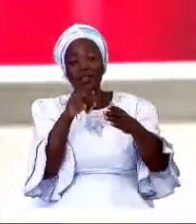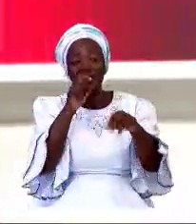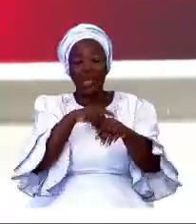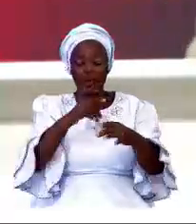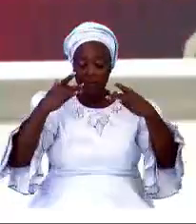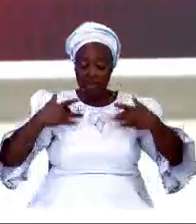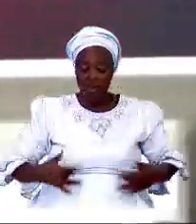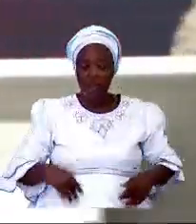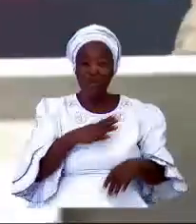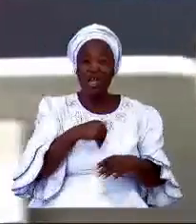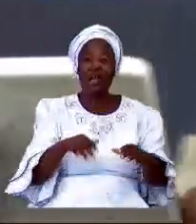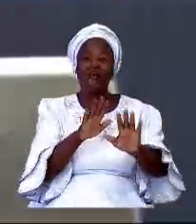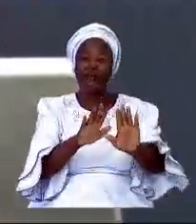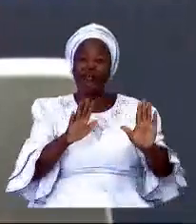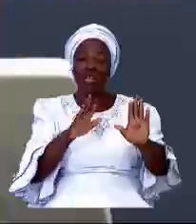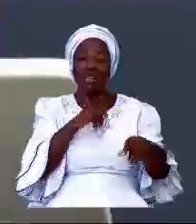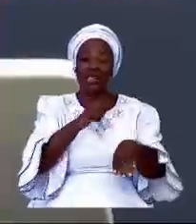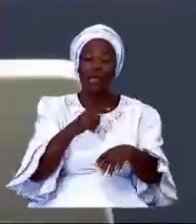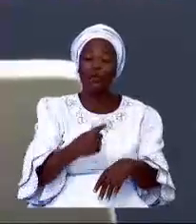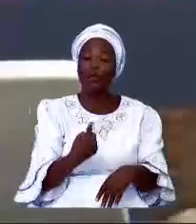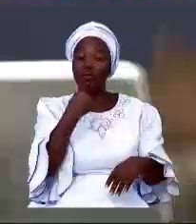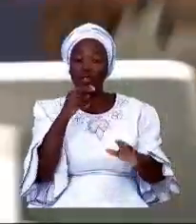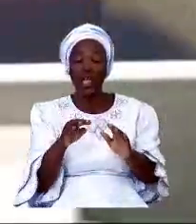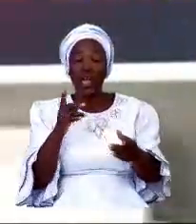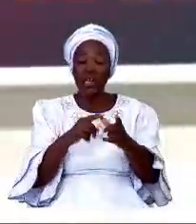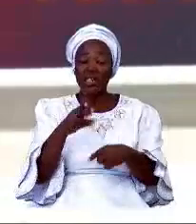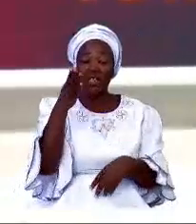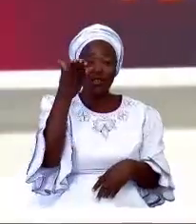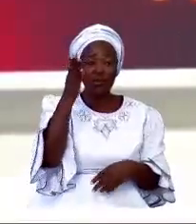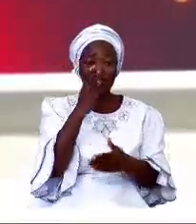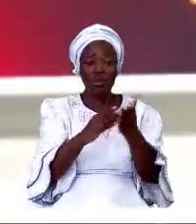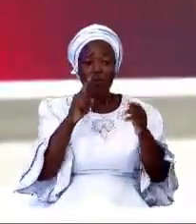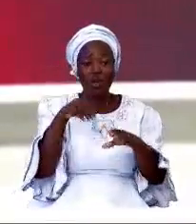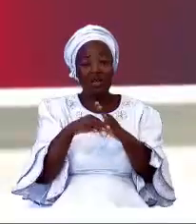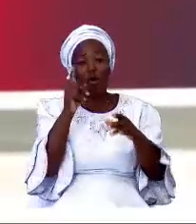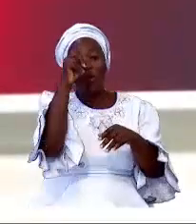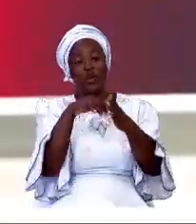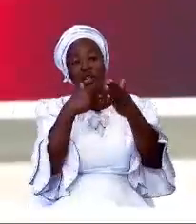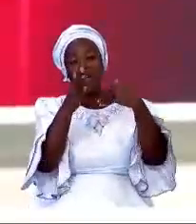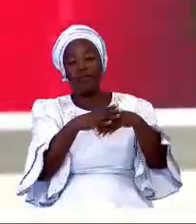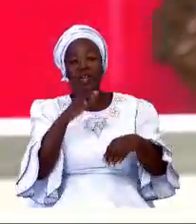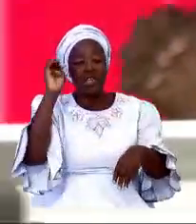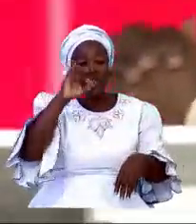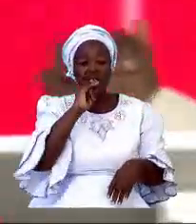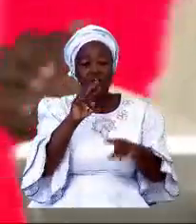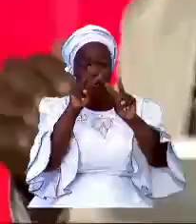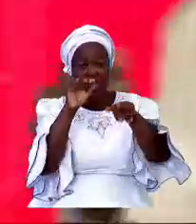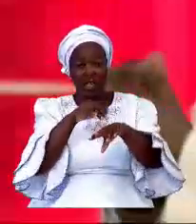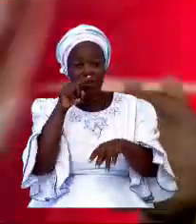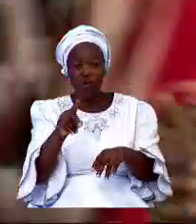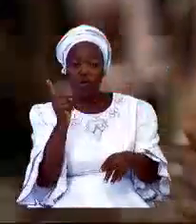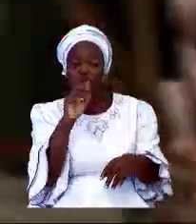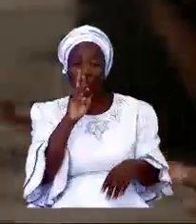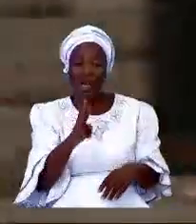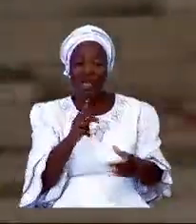the time of your discouragement, in the time of your fear, in the time of your frustration. There is somebody up in